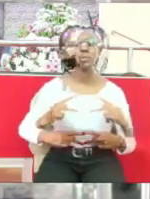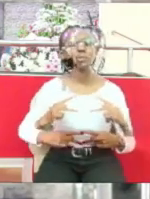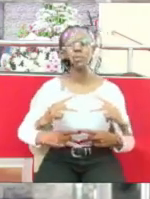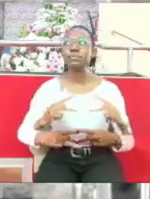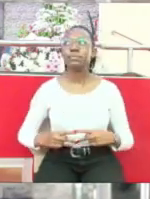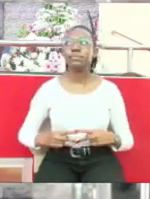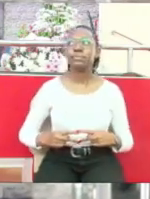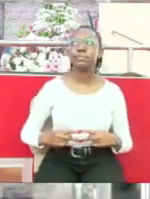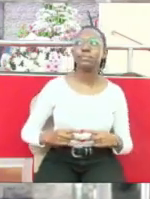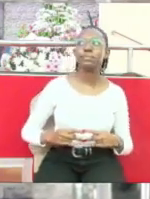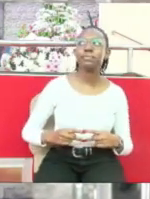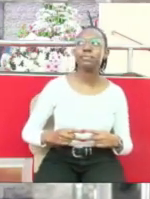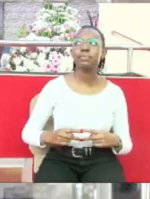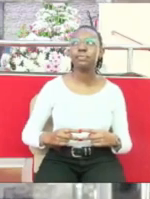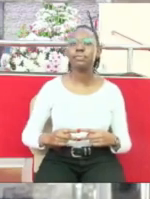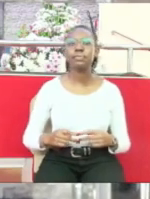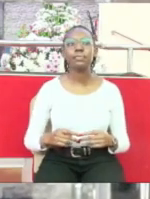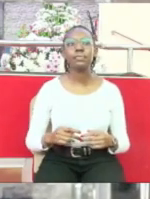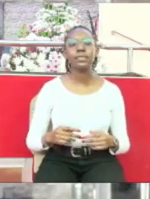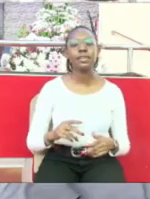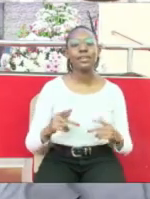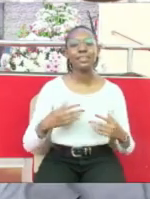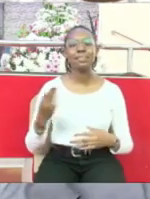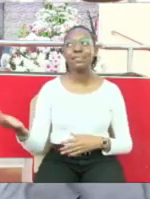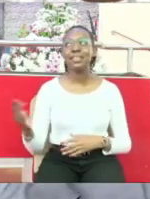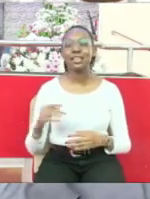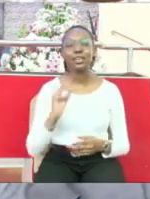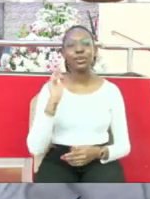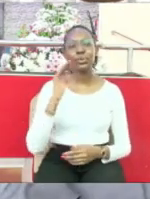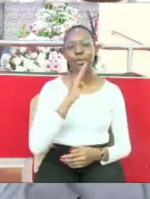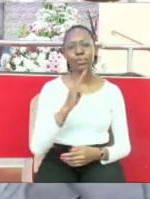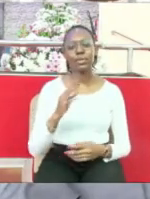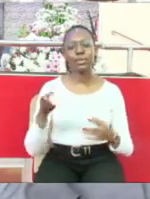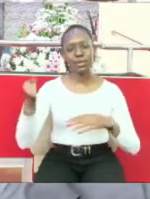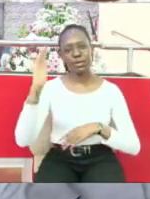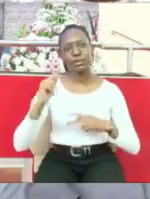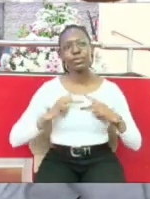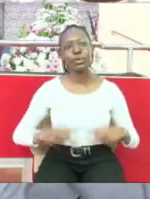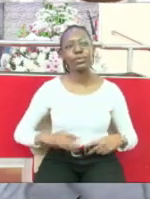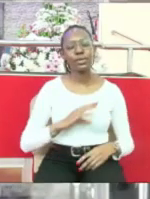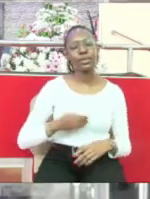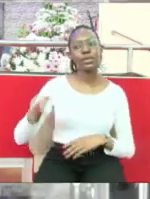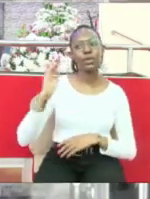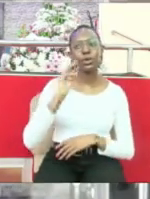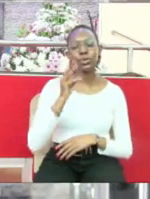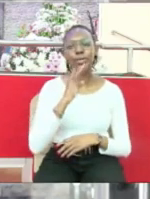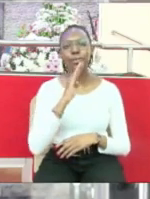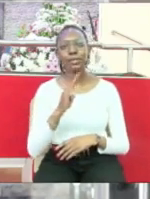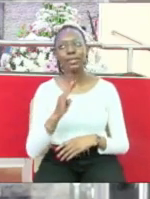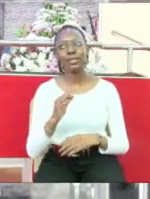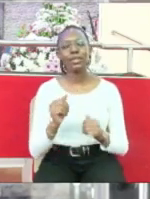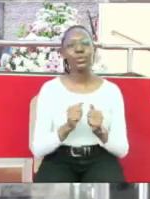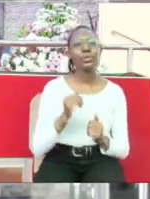Lazima akae pamoja nao. They will be his people. Watakuwa watu wake. And God himself will be with them. Na Mungu mwenyewe atakuwa pamoja nao. And be their